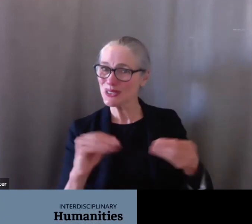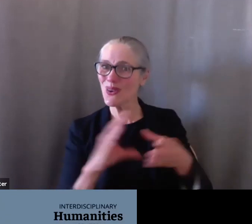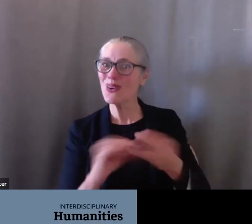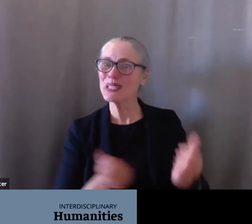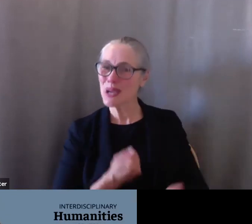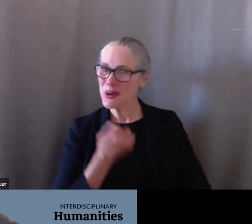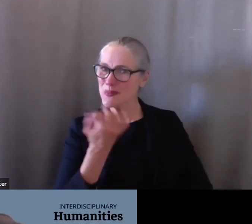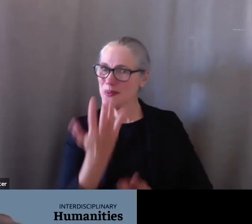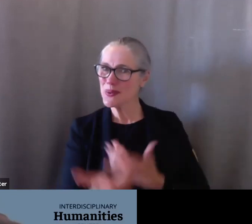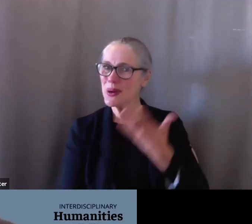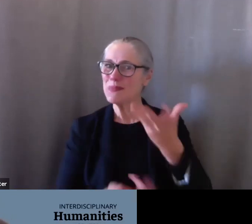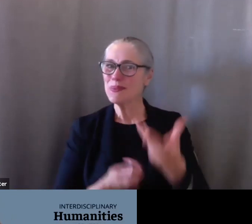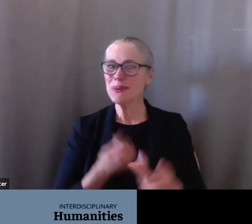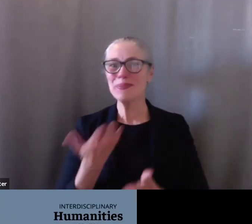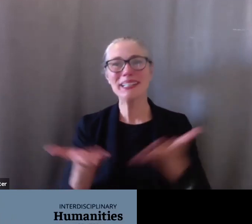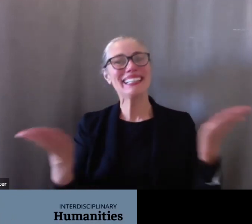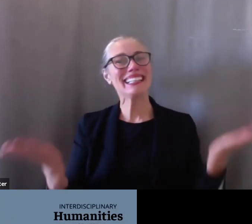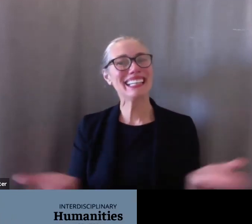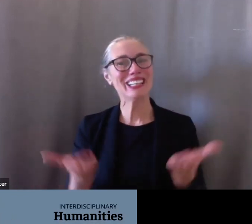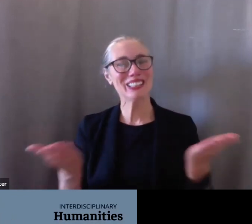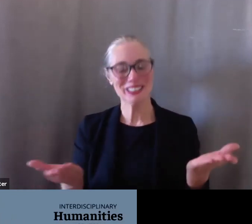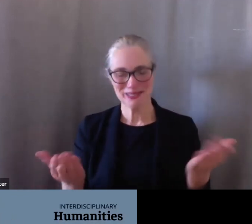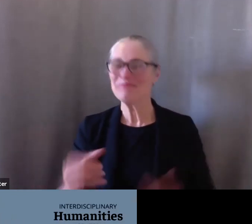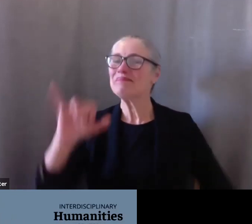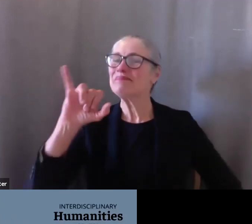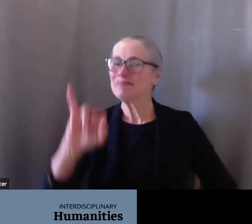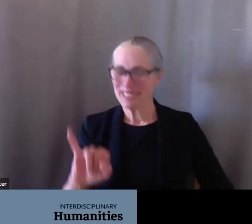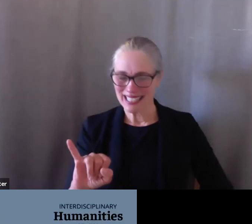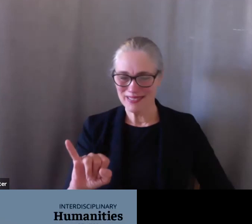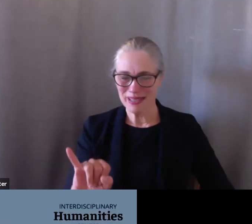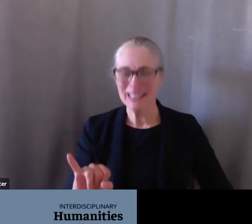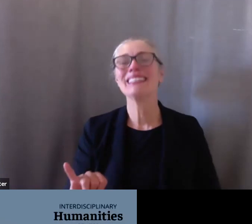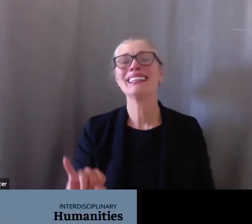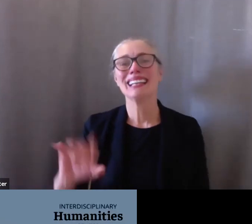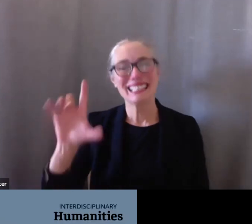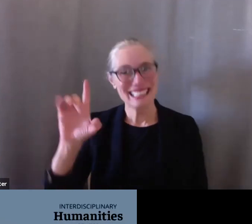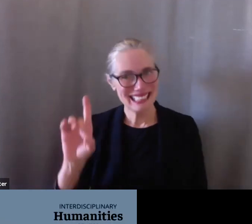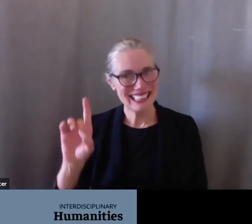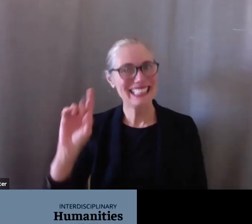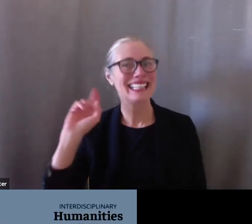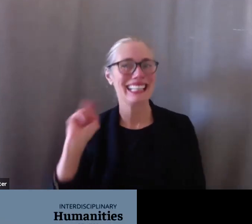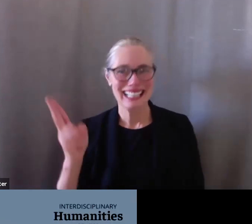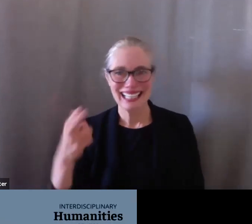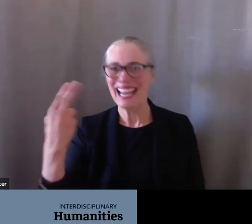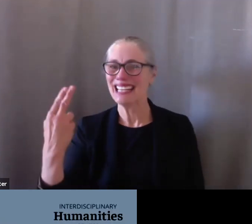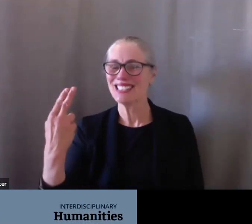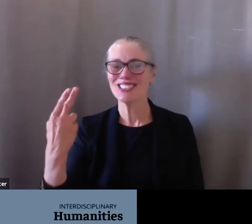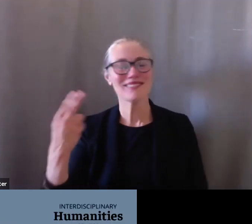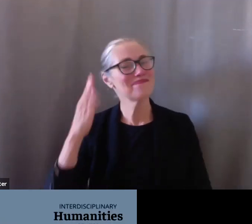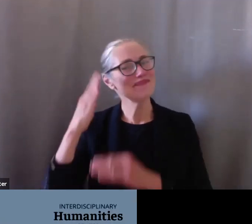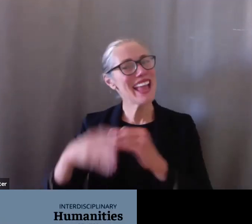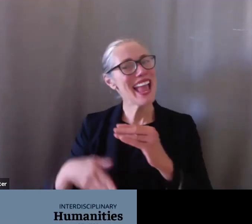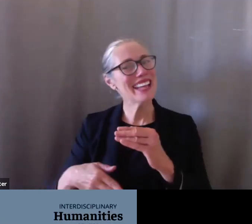future events. And I wish you all a wonderful rest of the evening. Thank you so much. Bye-bye.